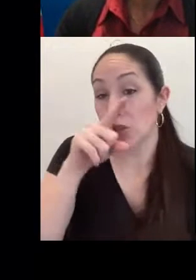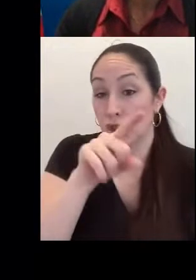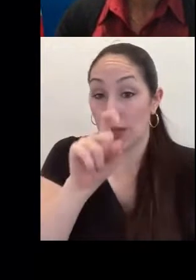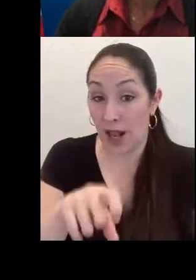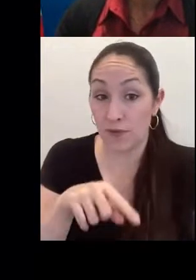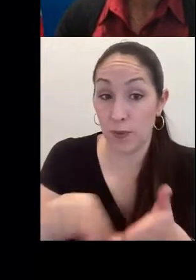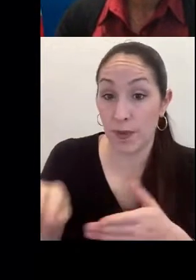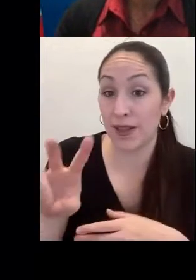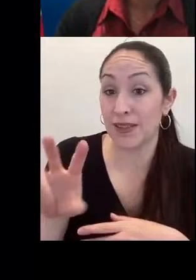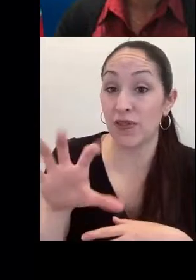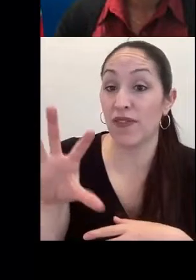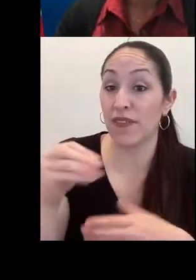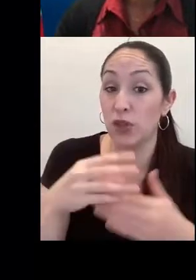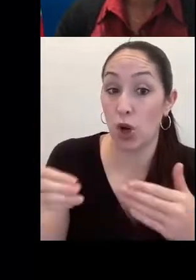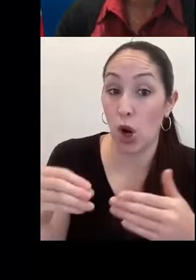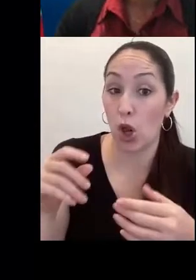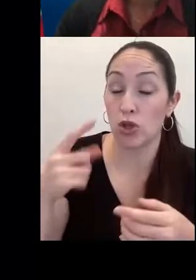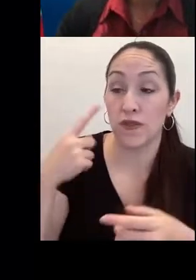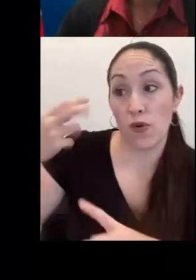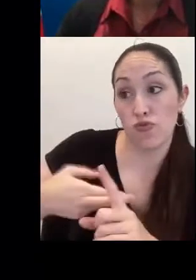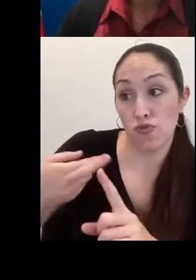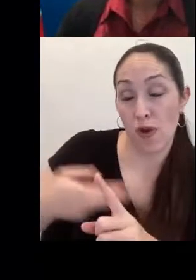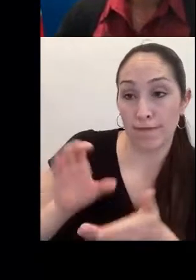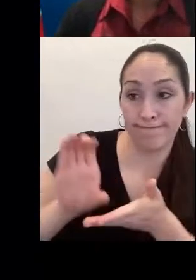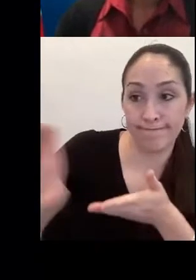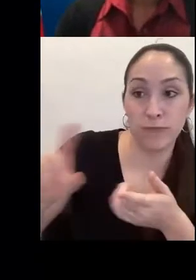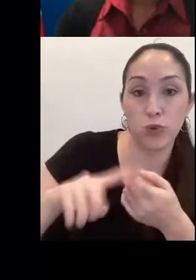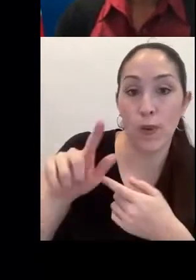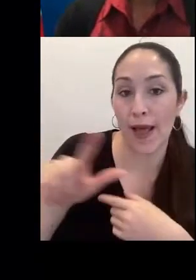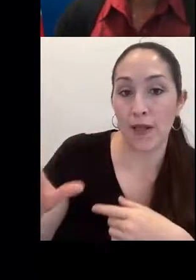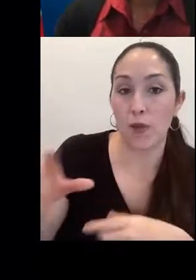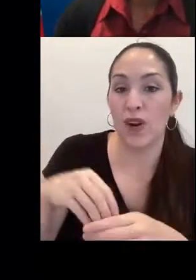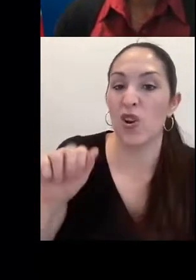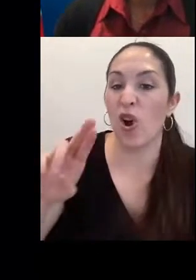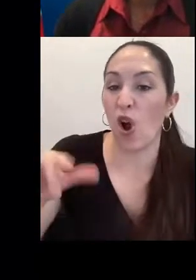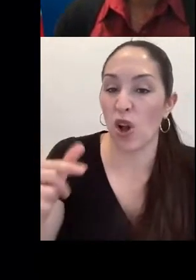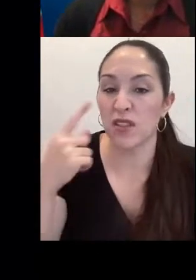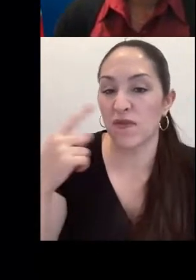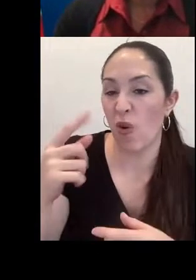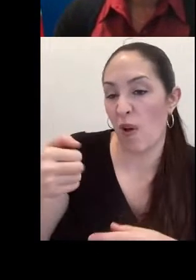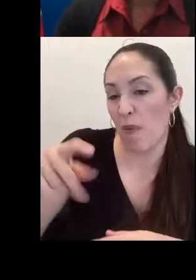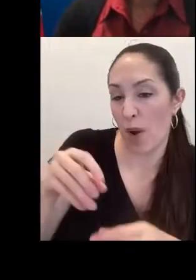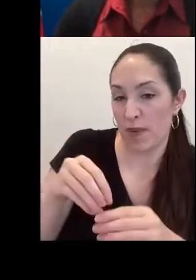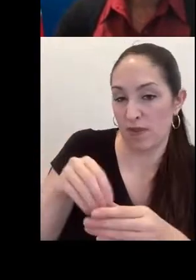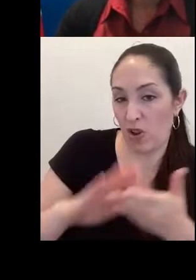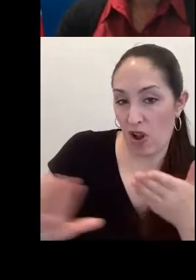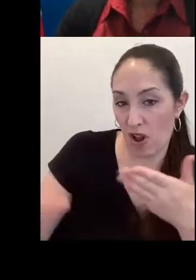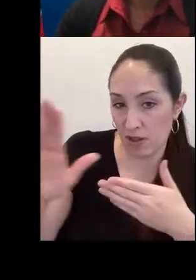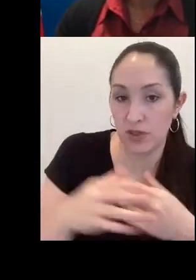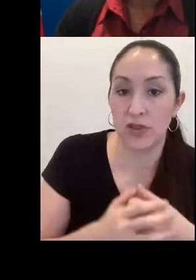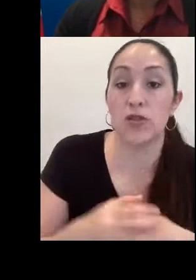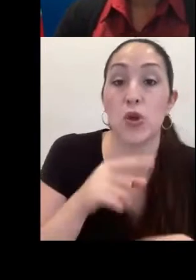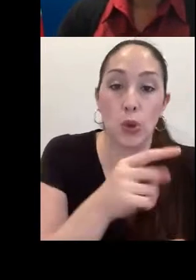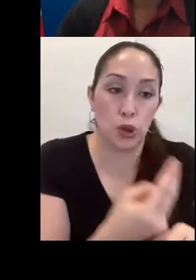rent payment to her landlord for her college apartment in August. She uses some of the distribution she took in June to make the